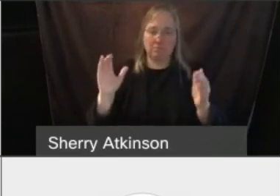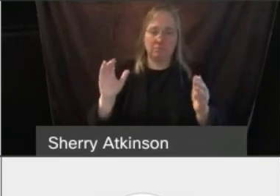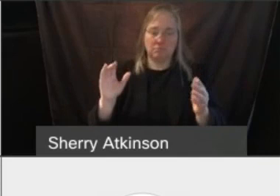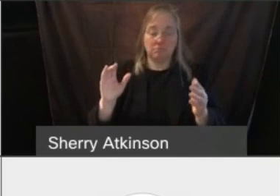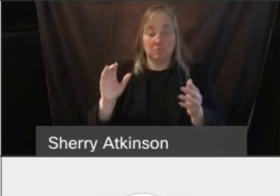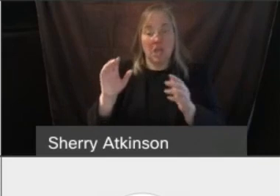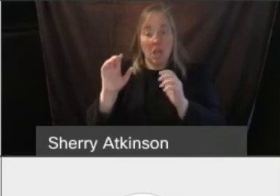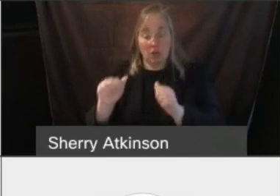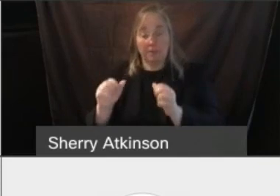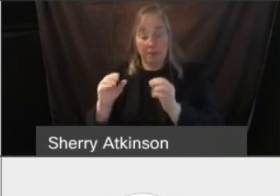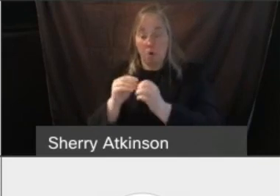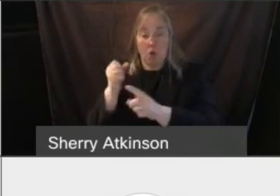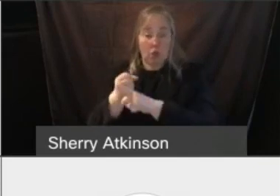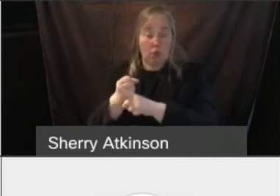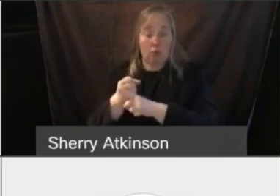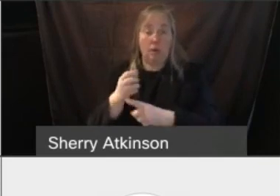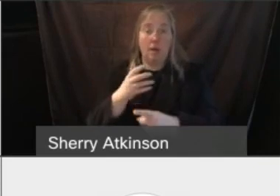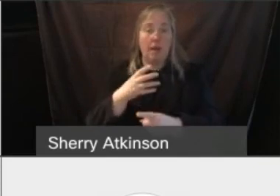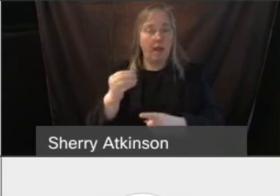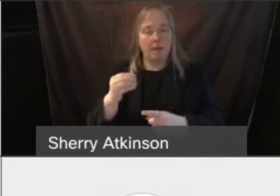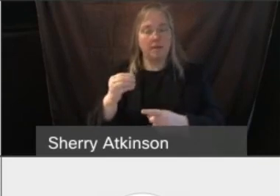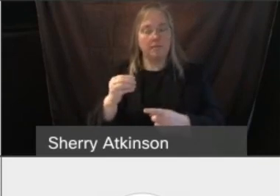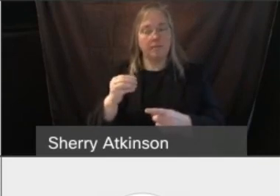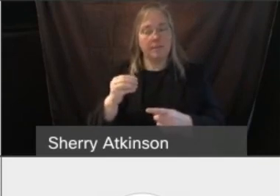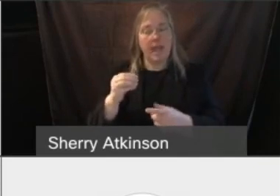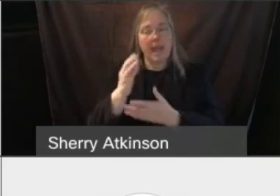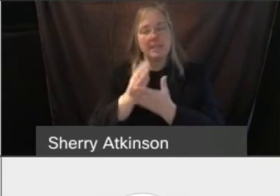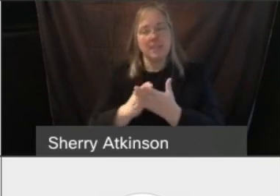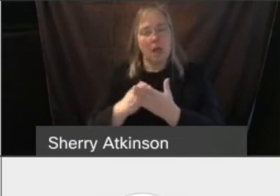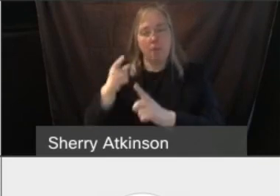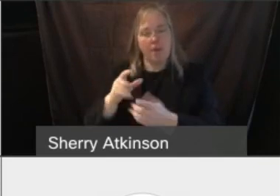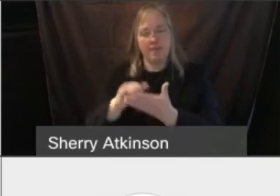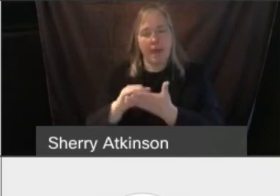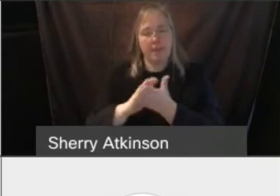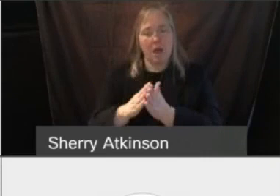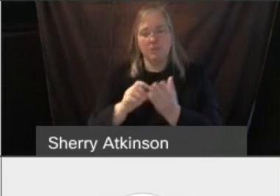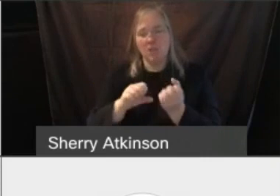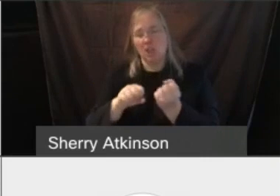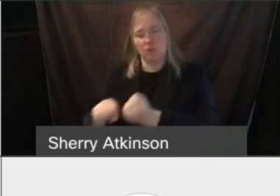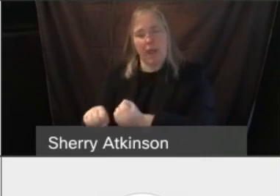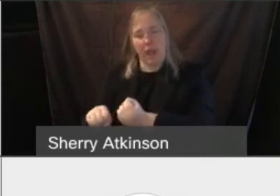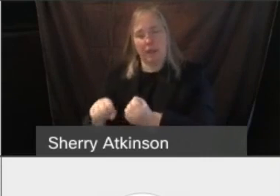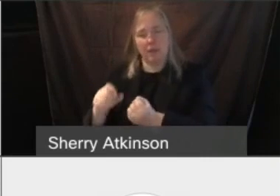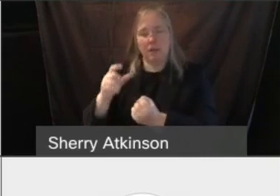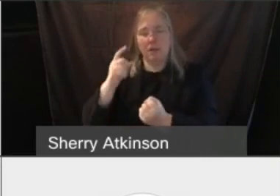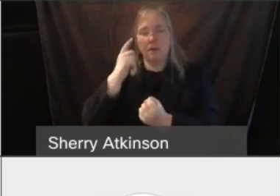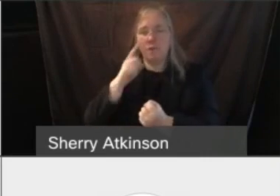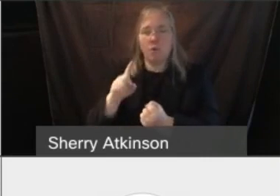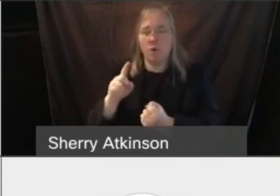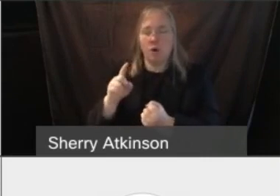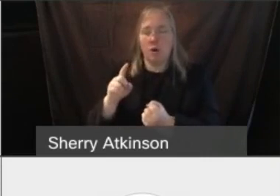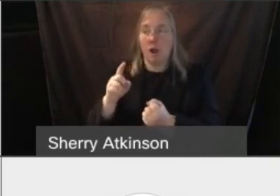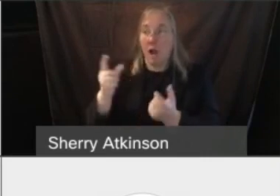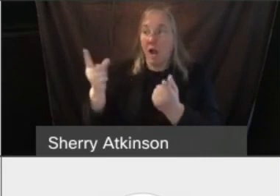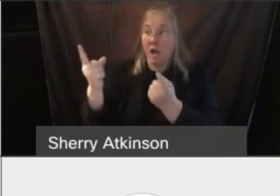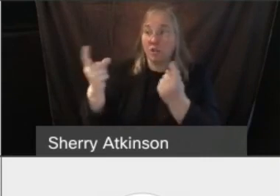more acute, and that's at some point becomes a drag for attracting new business, and it becomes